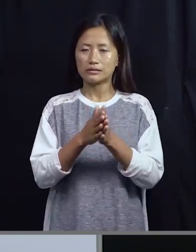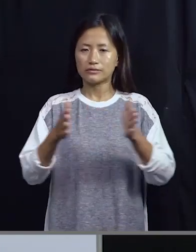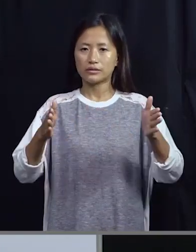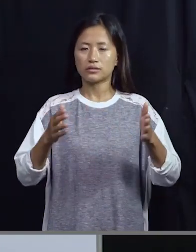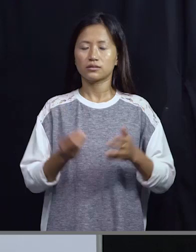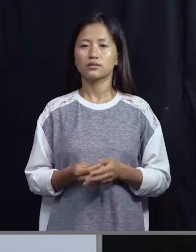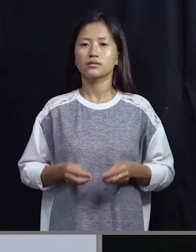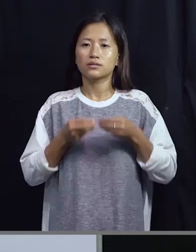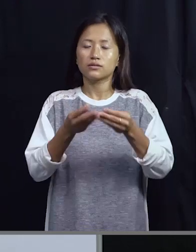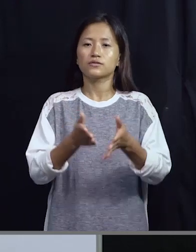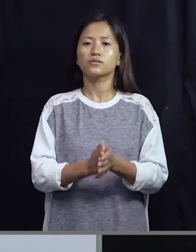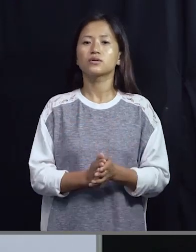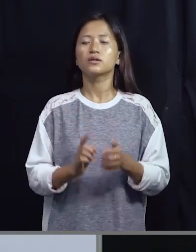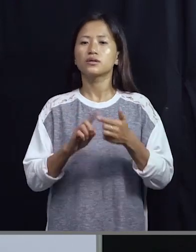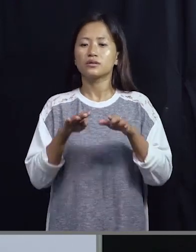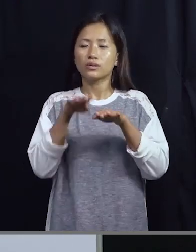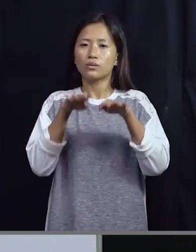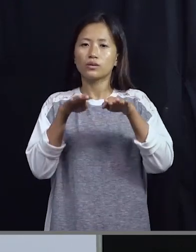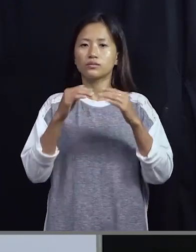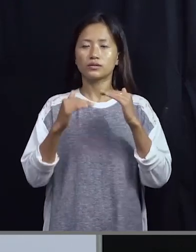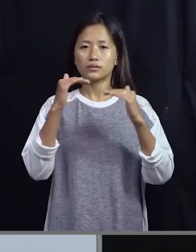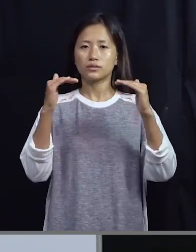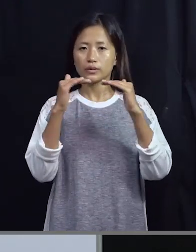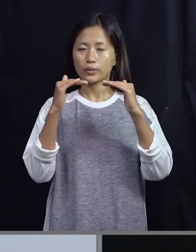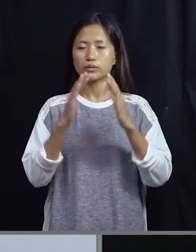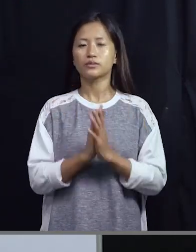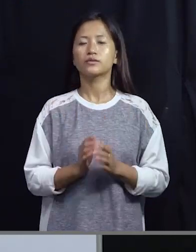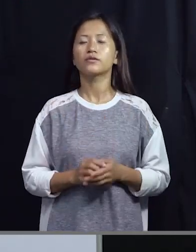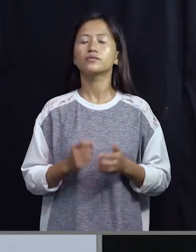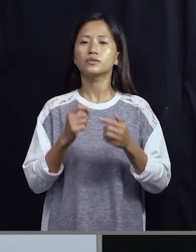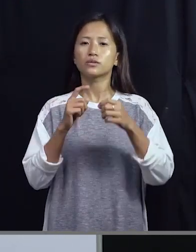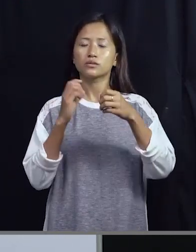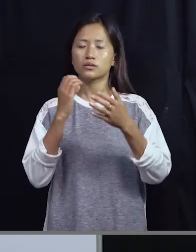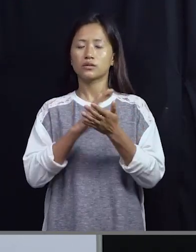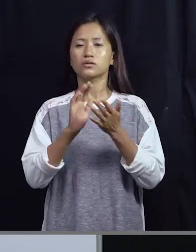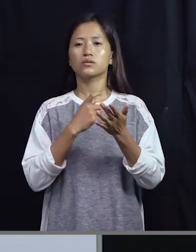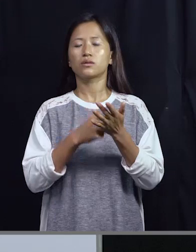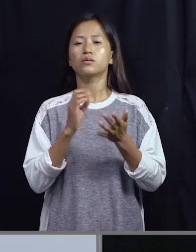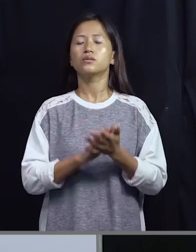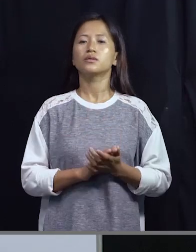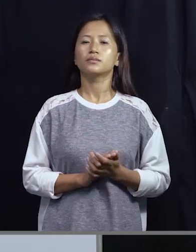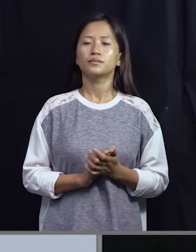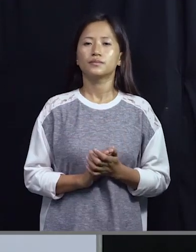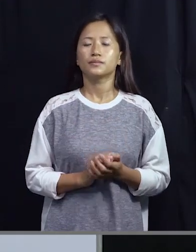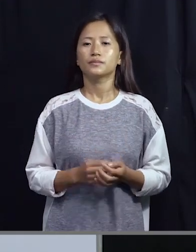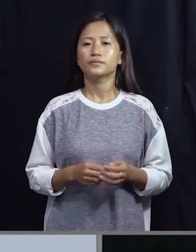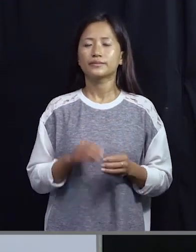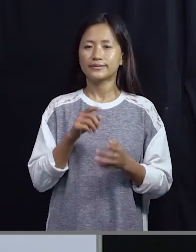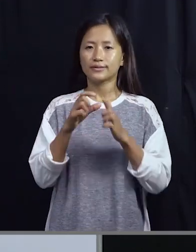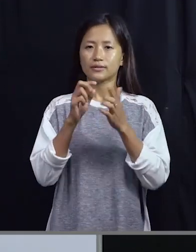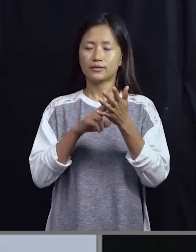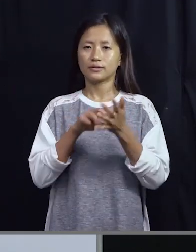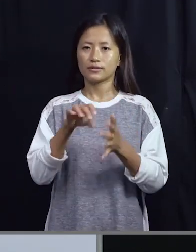gives the equal number of chromosomes into the daughter cells. So this replication of DNA takes place